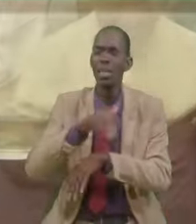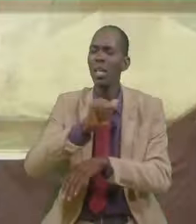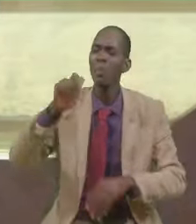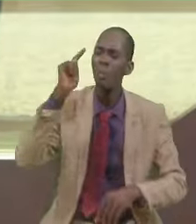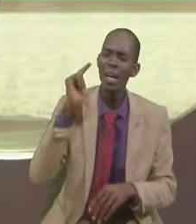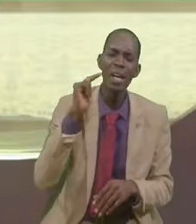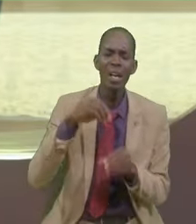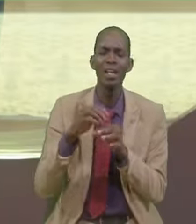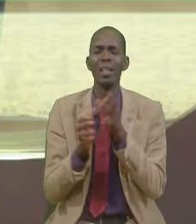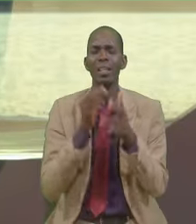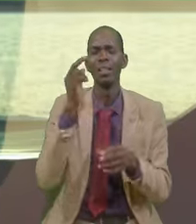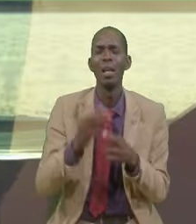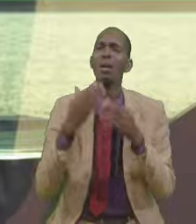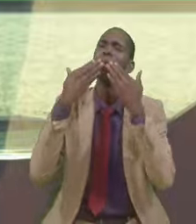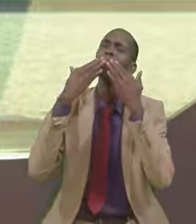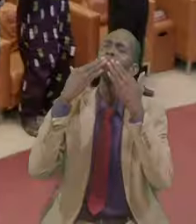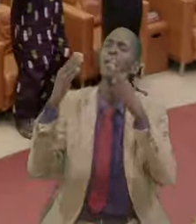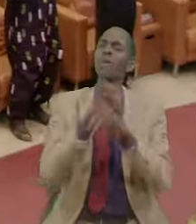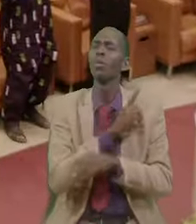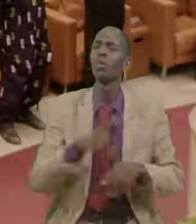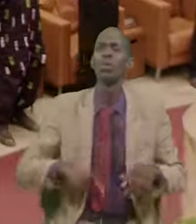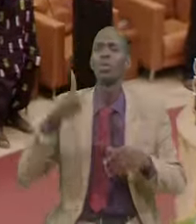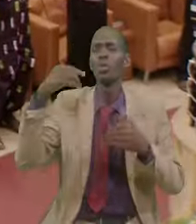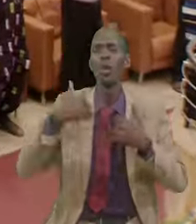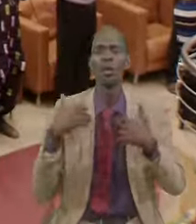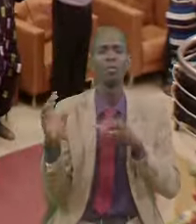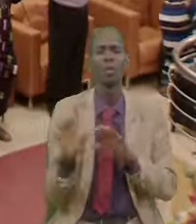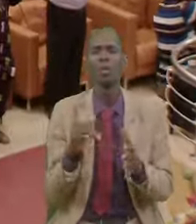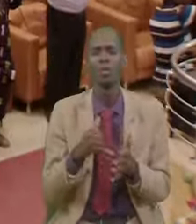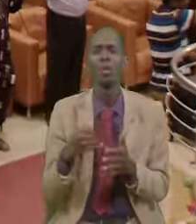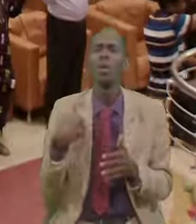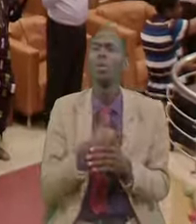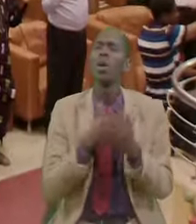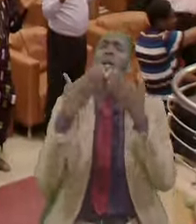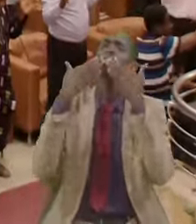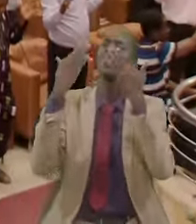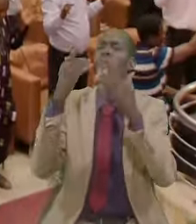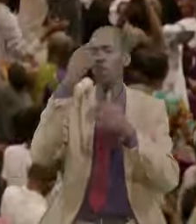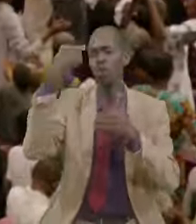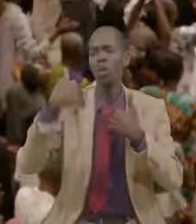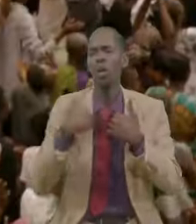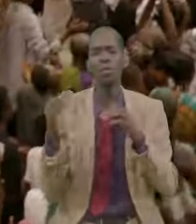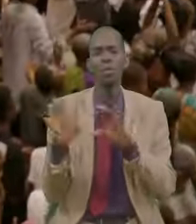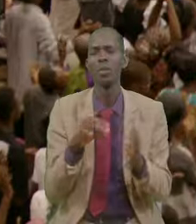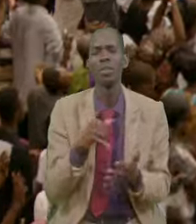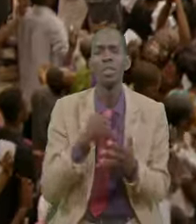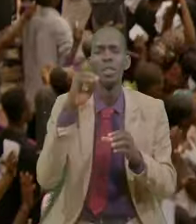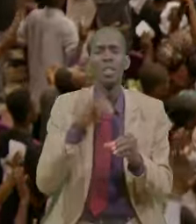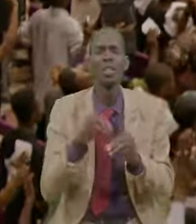testimony. Thank you, Lord, because we know it is happened. Well, thank you because we know it is done.